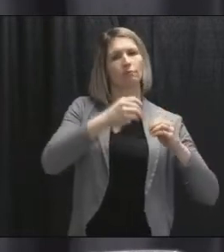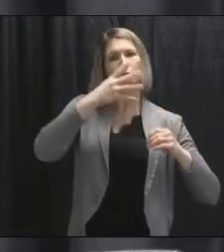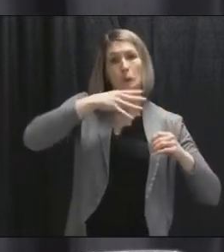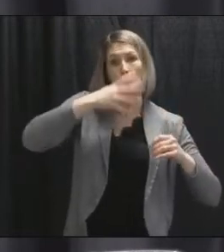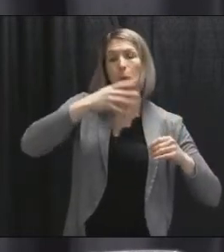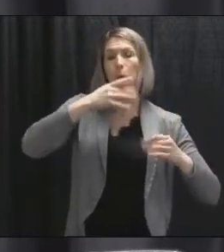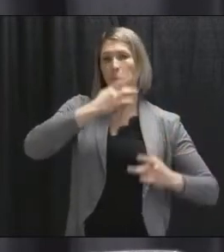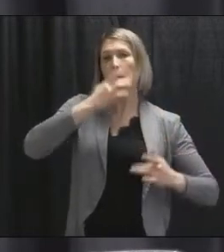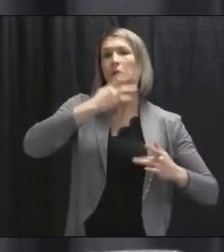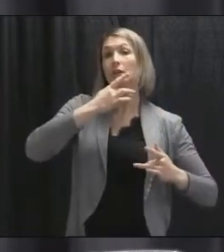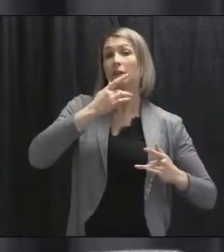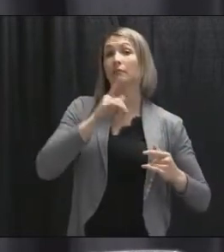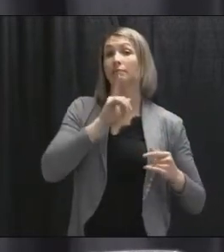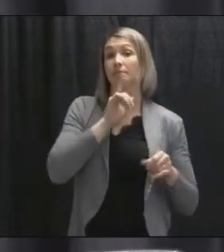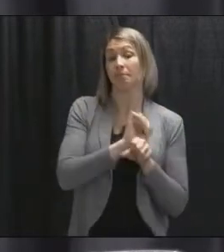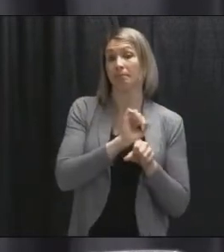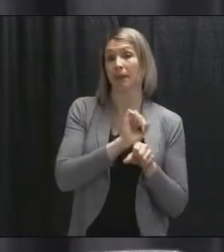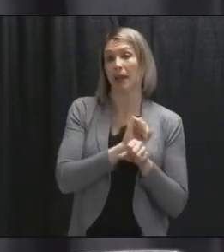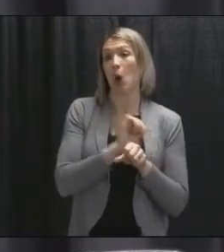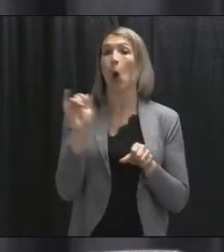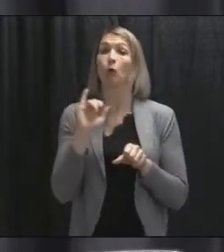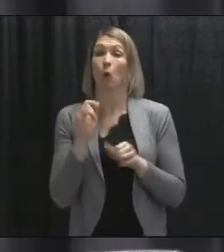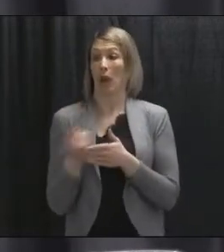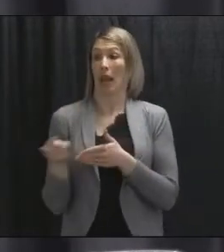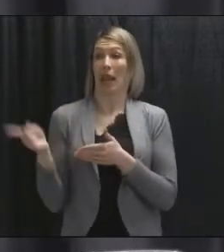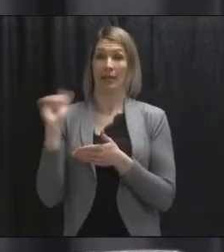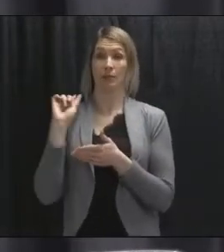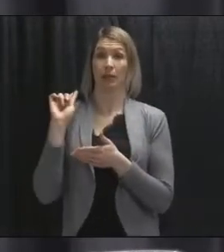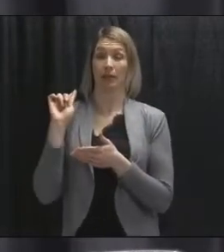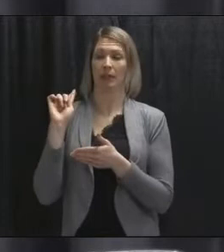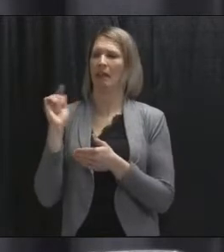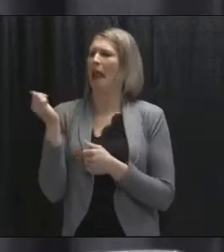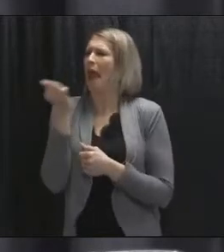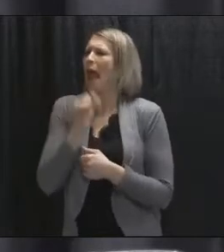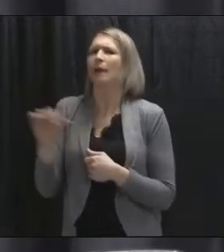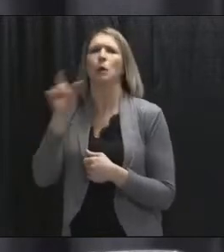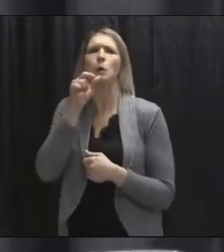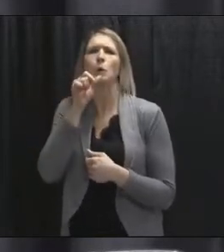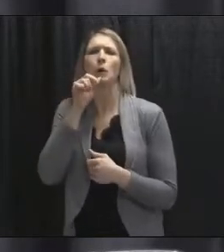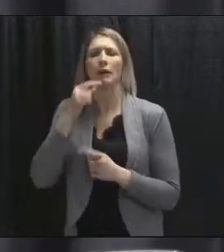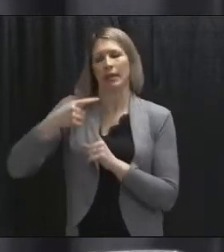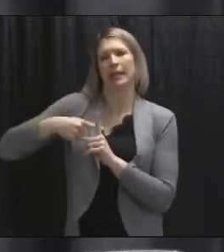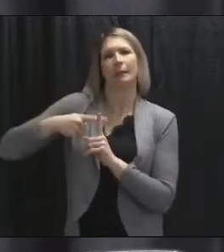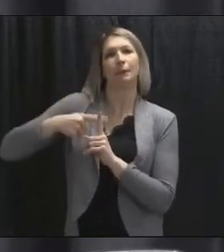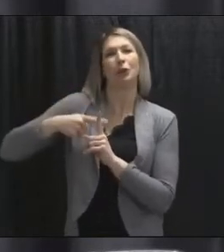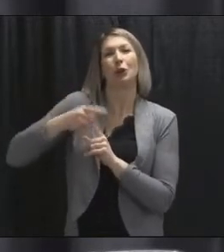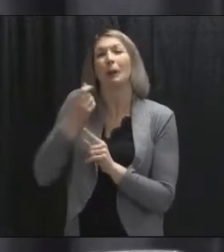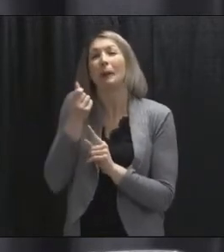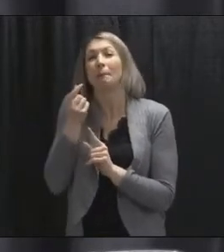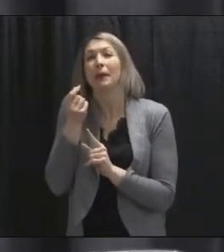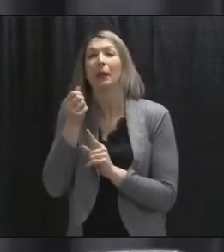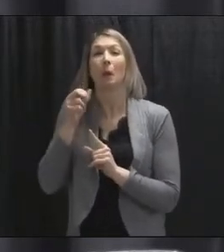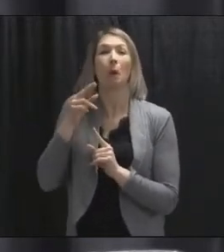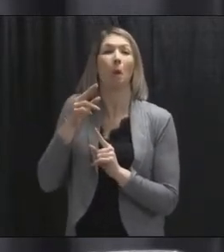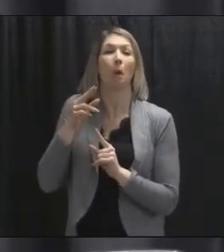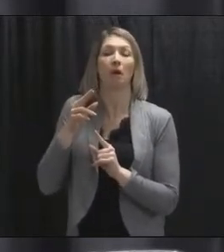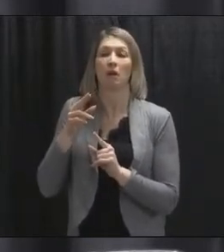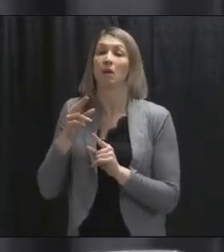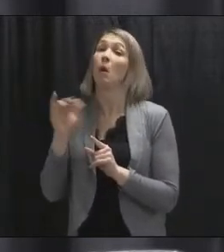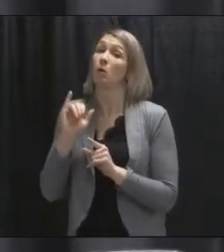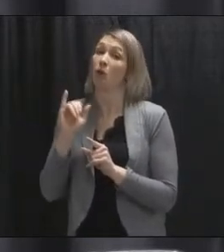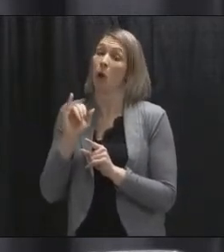adopted the approach late last week of testing any symptomatic individual in the category of essential